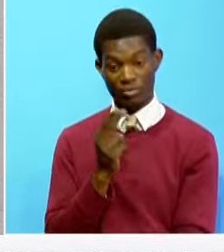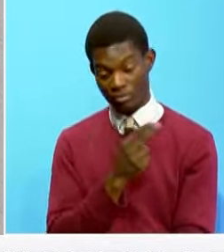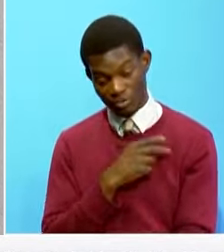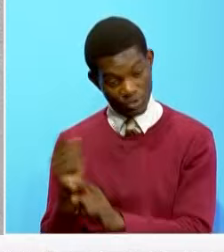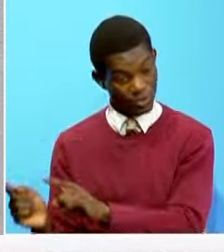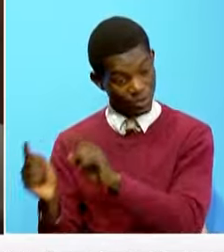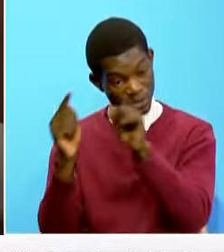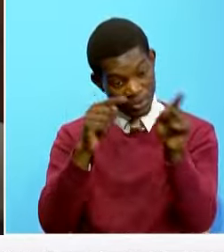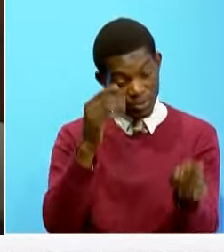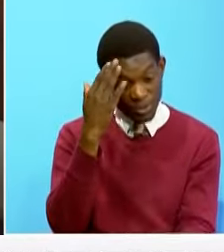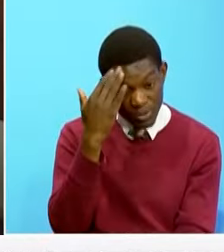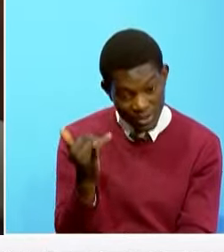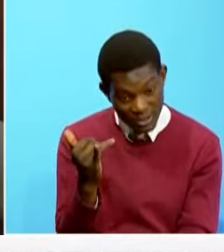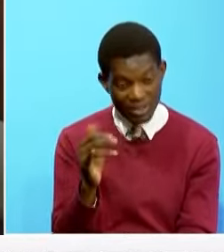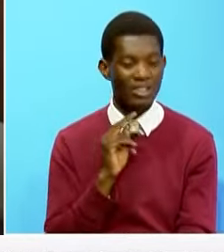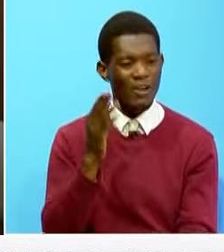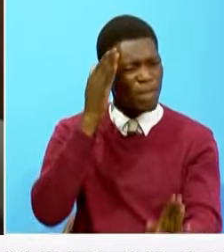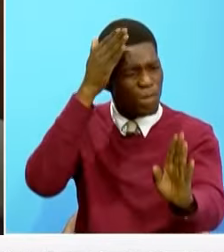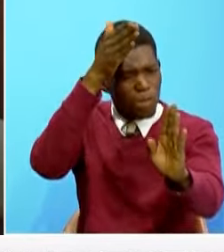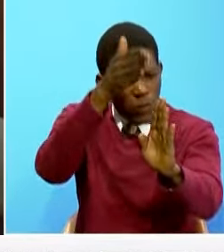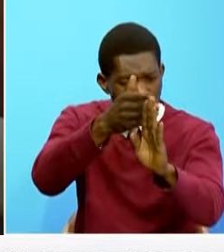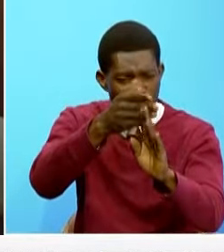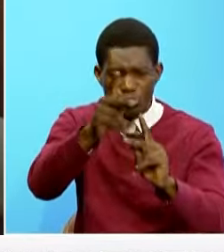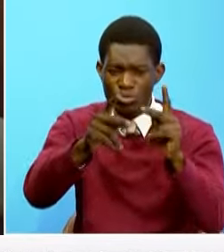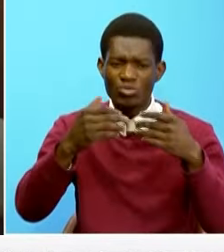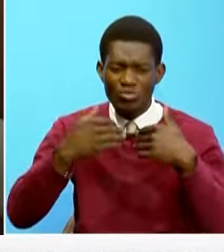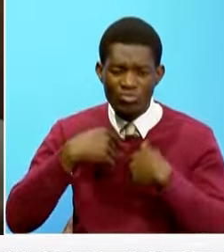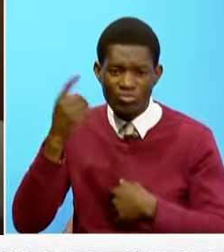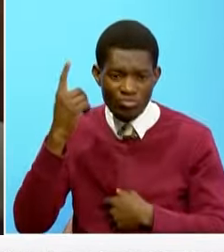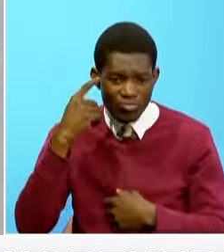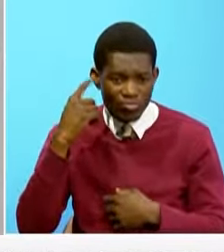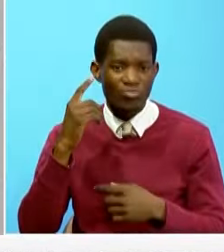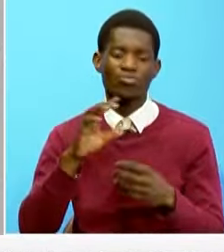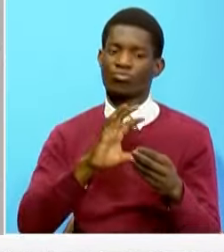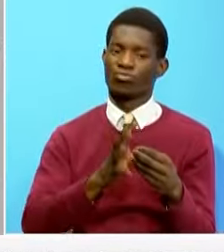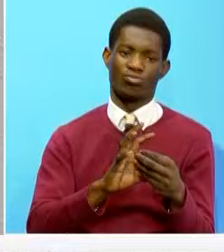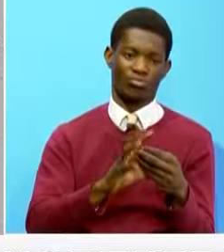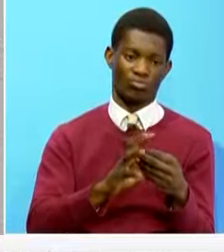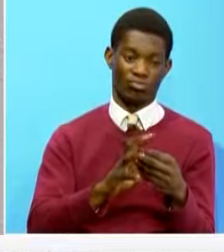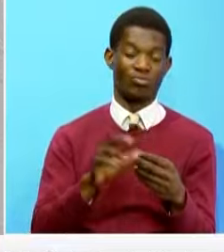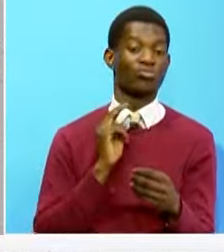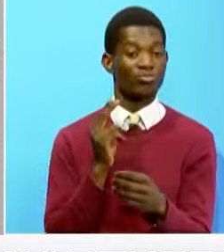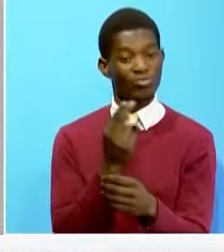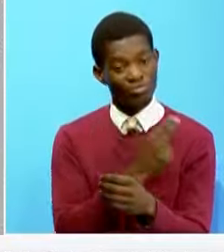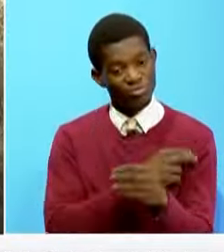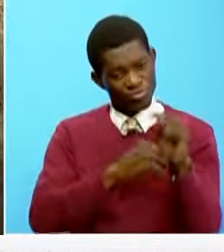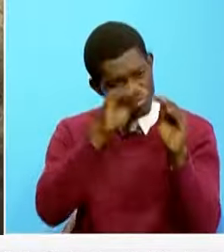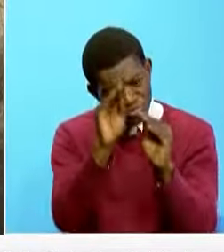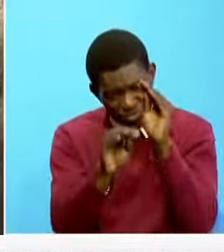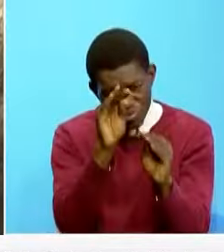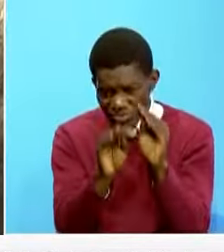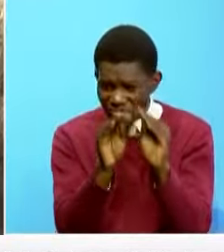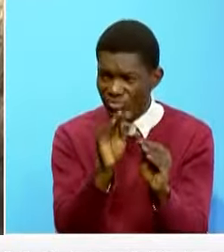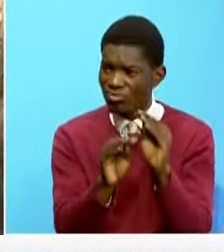problems with hearing. And then it's under ENT, of course, so we are providing treatment, on spot-on